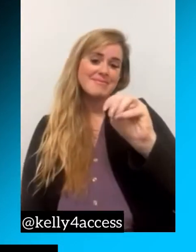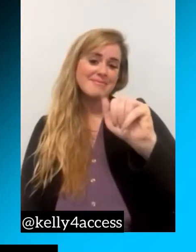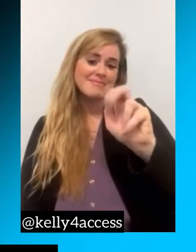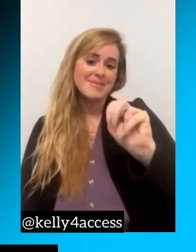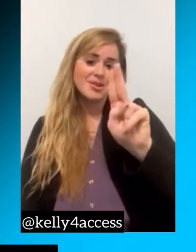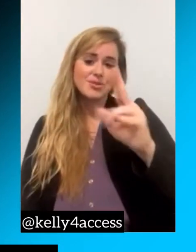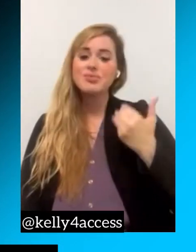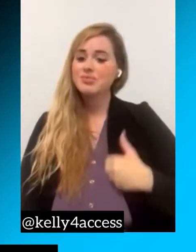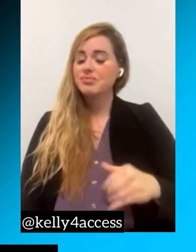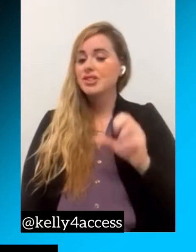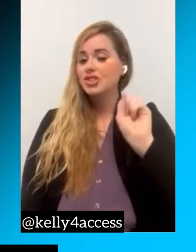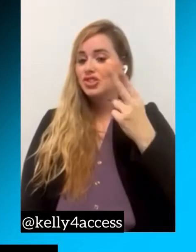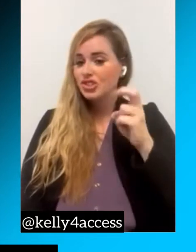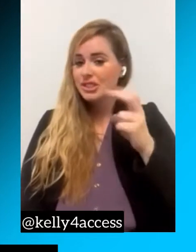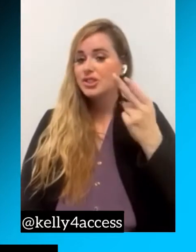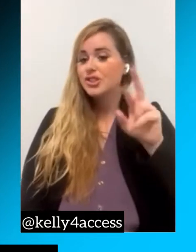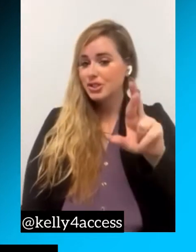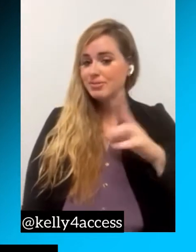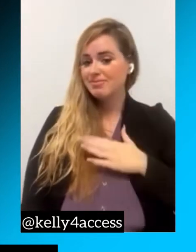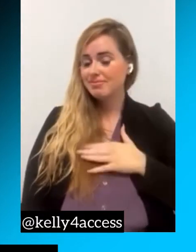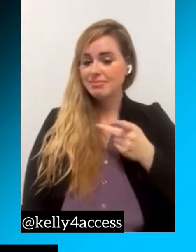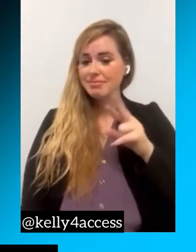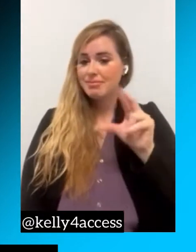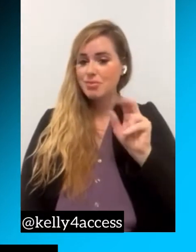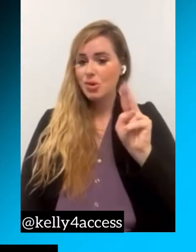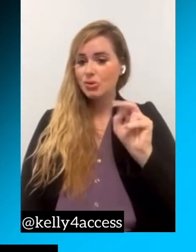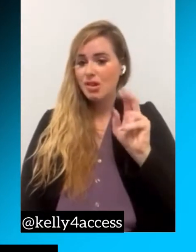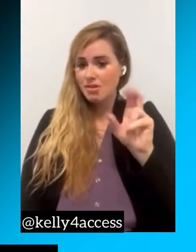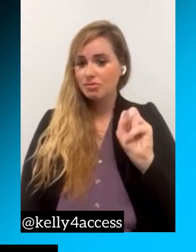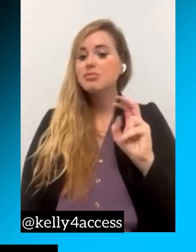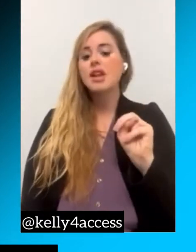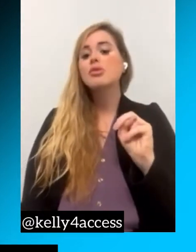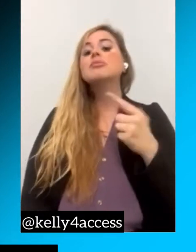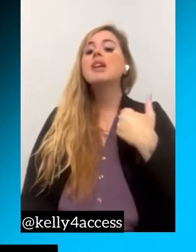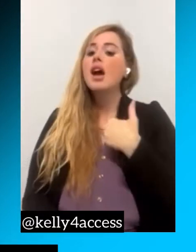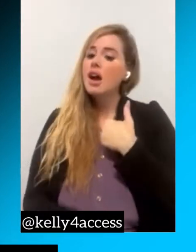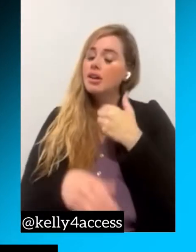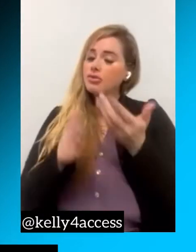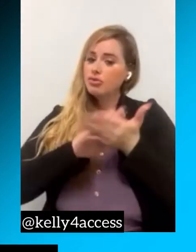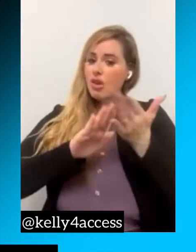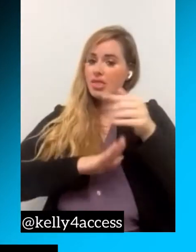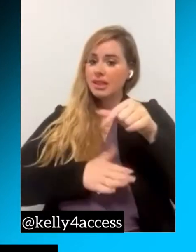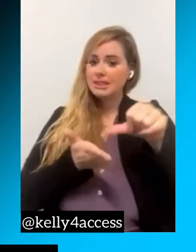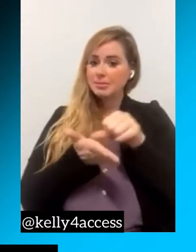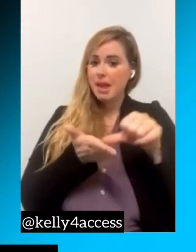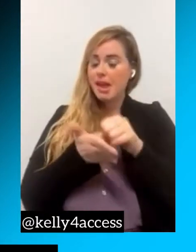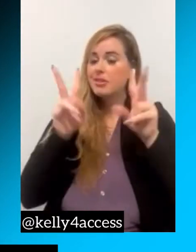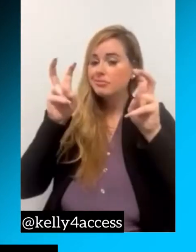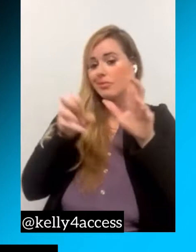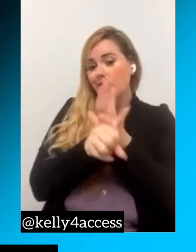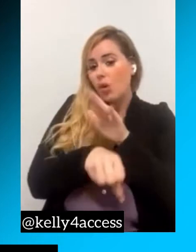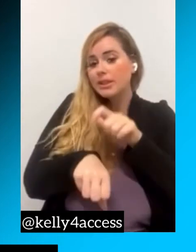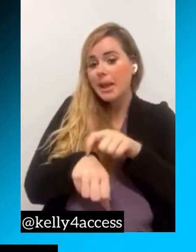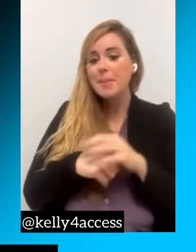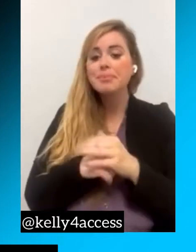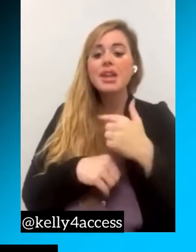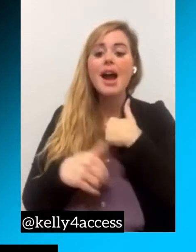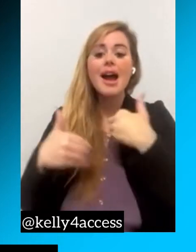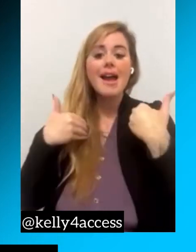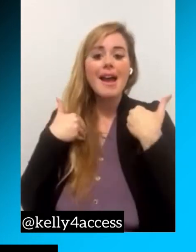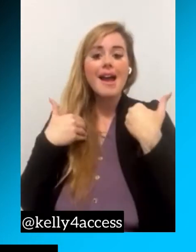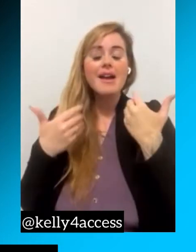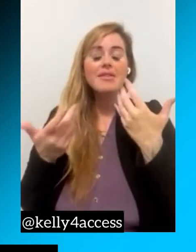her. And yeah, I basically run this page more or less full time. And I have a Redbubble shop where